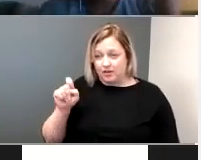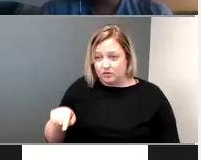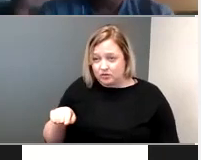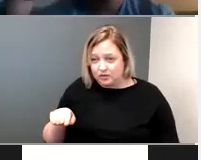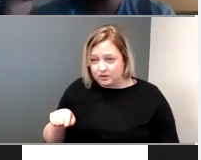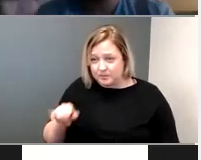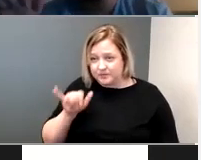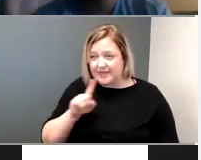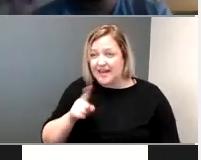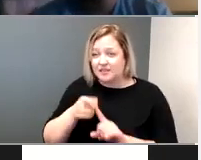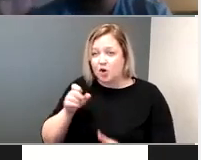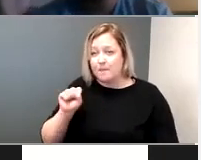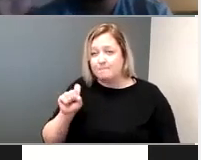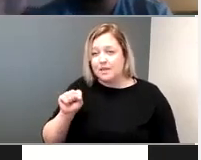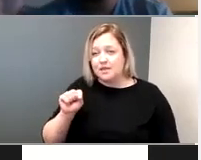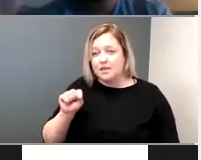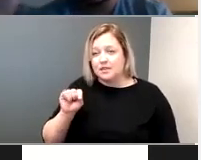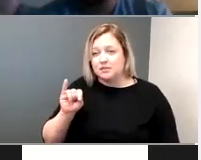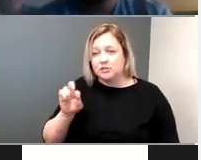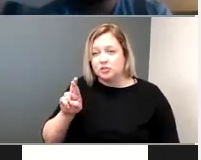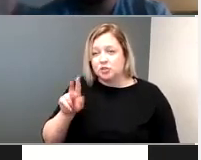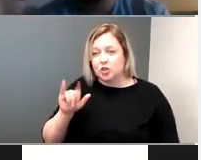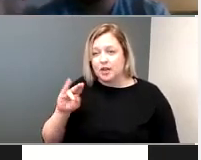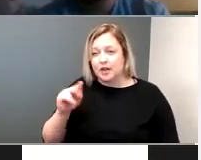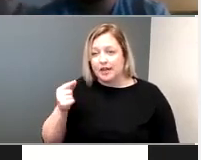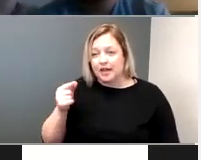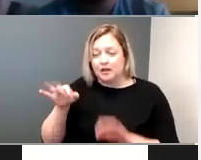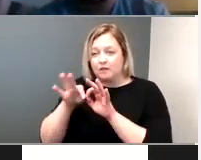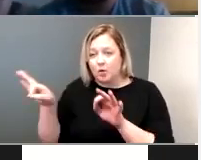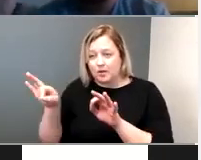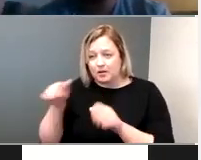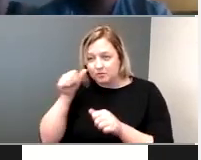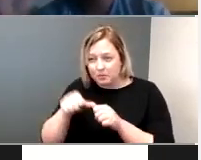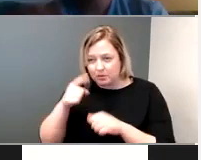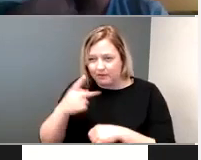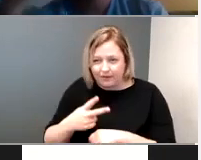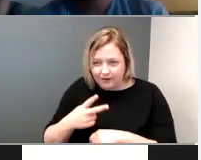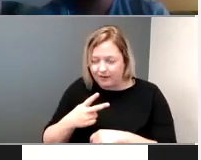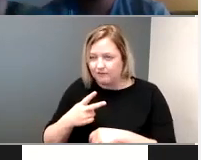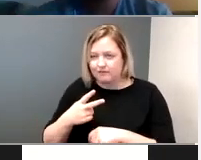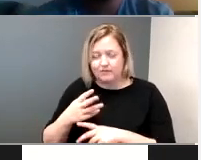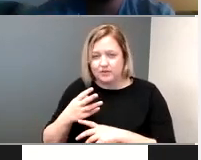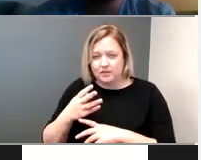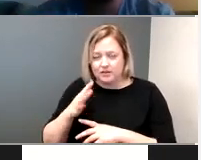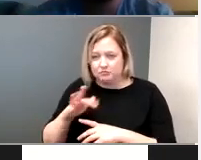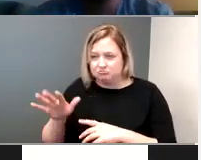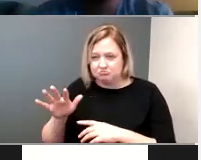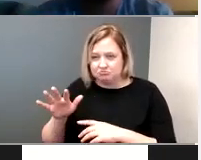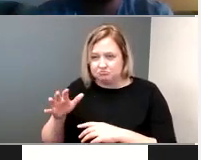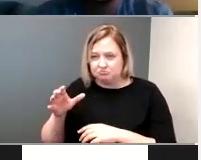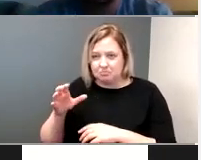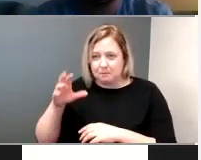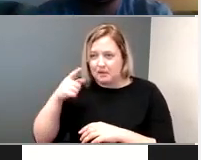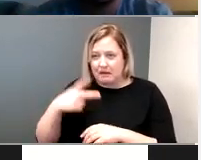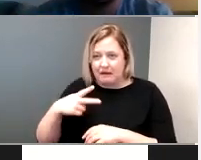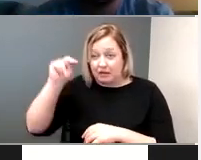formula. That was n raised to the power of n plus half divided by e to the power of n. And that generally bounded it by